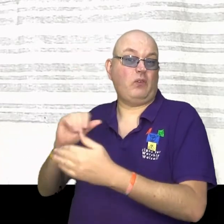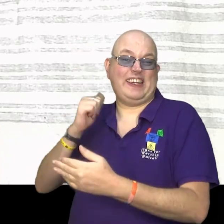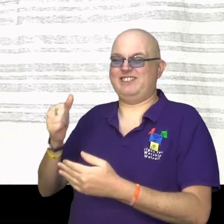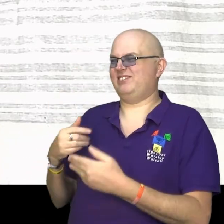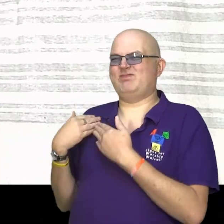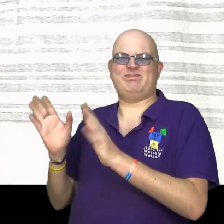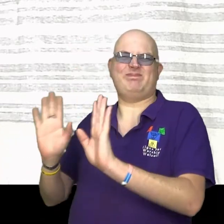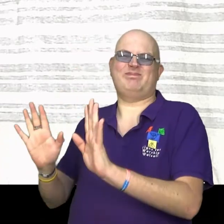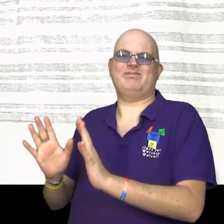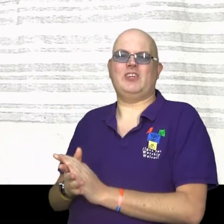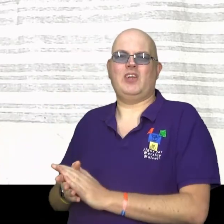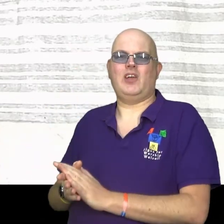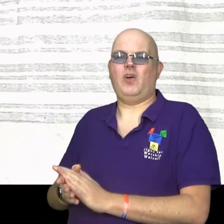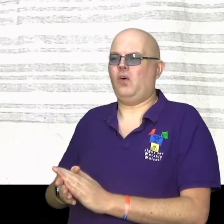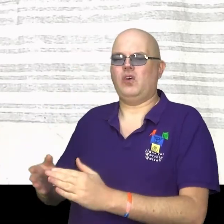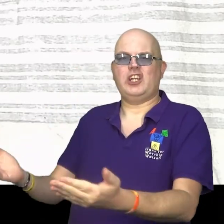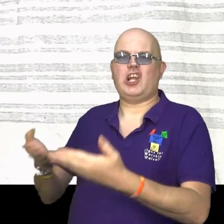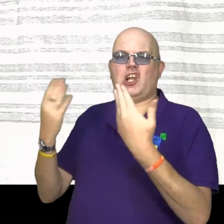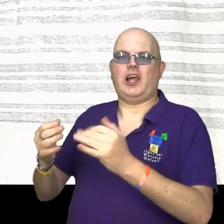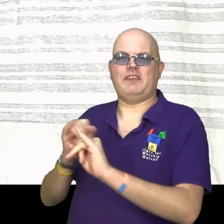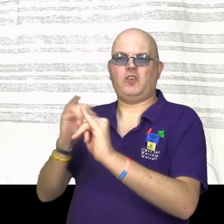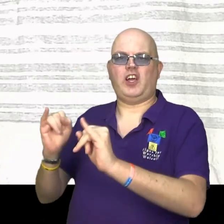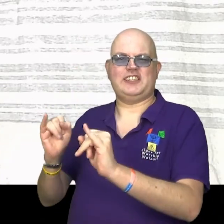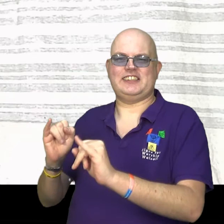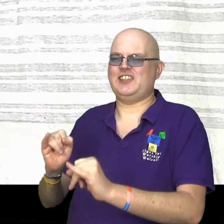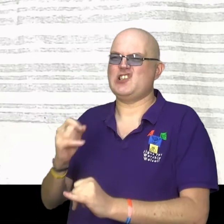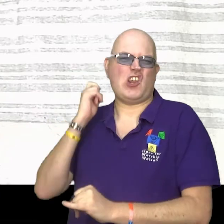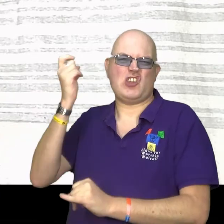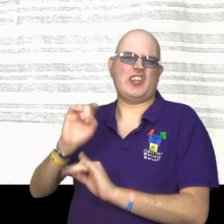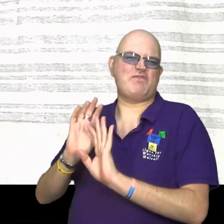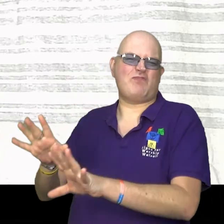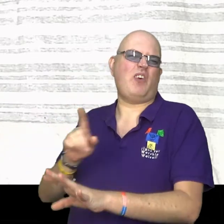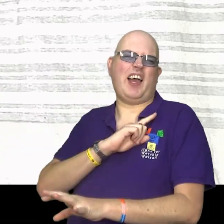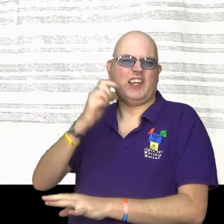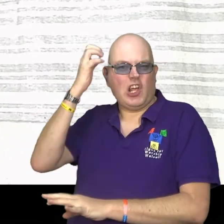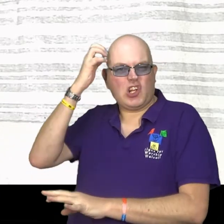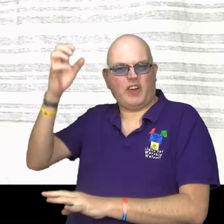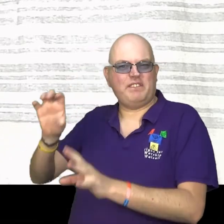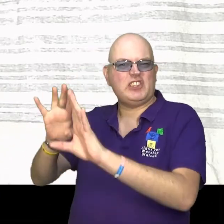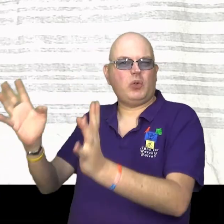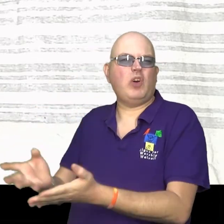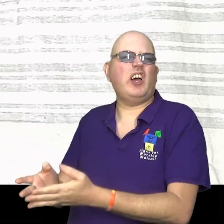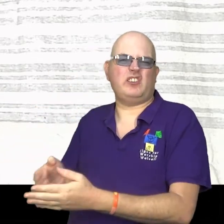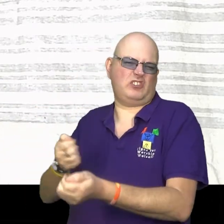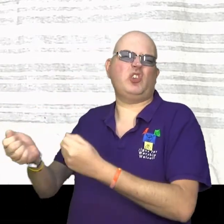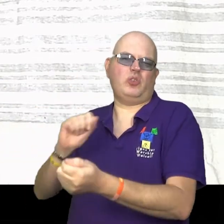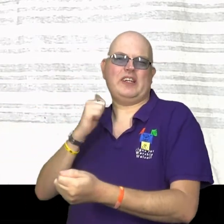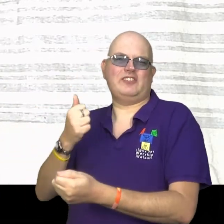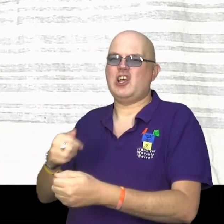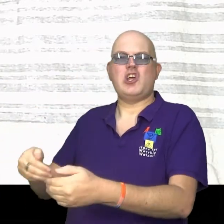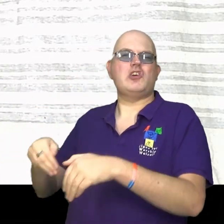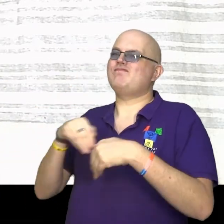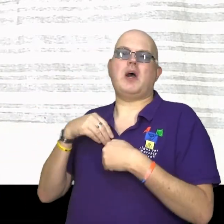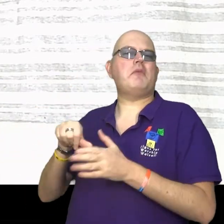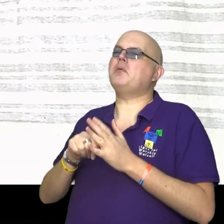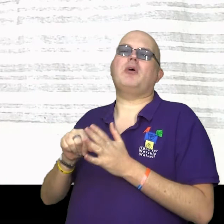Problem solved. We don't need to think about climate crisis because that's a global government issue. You know, we could go on